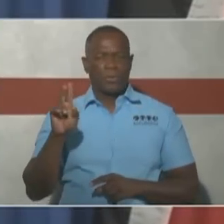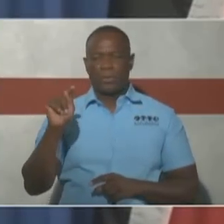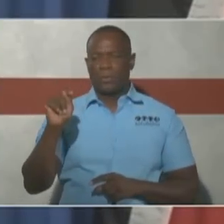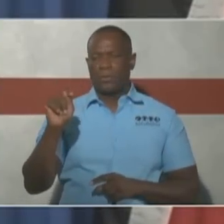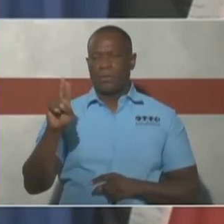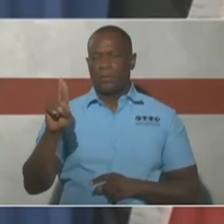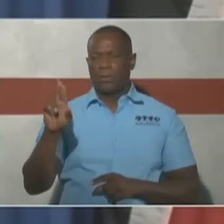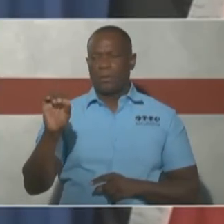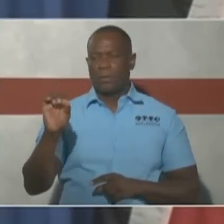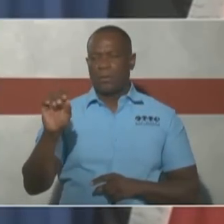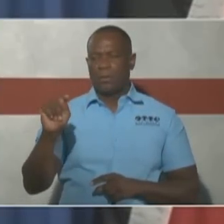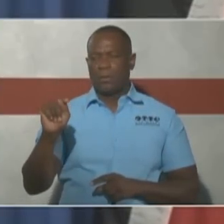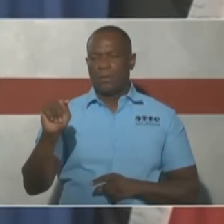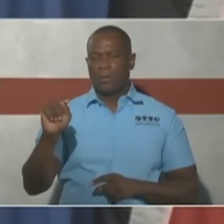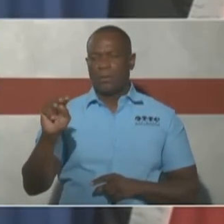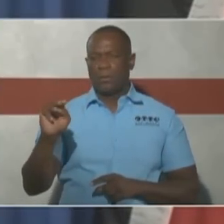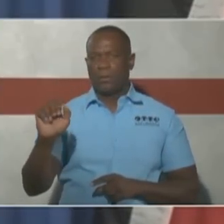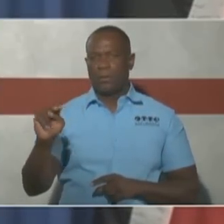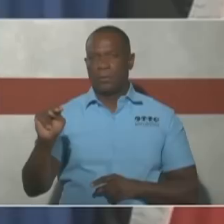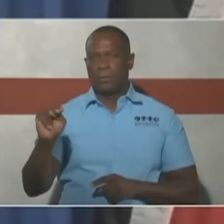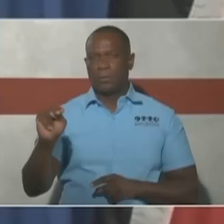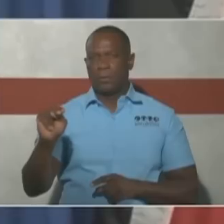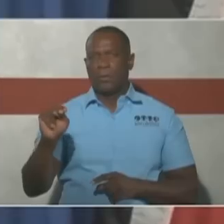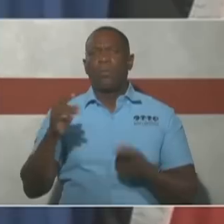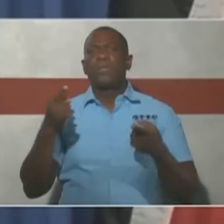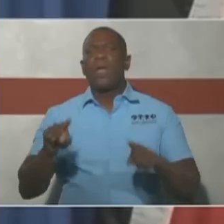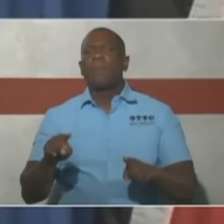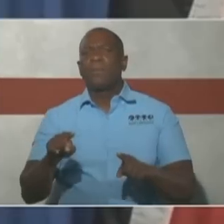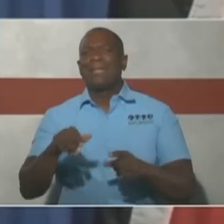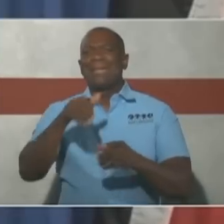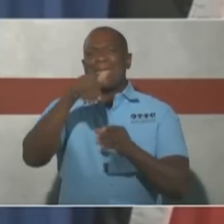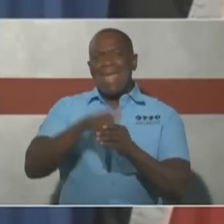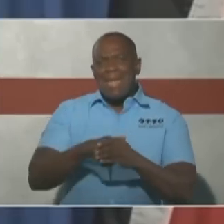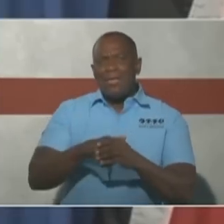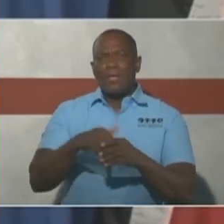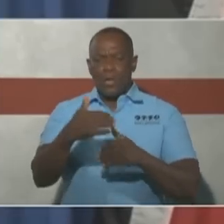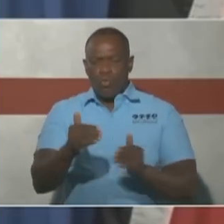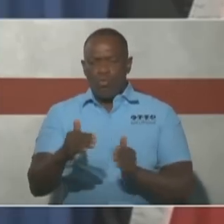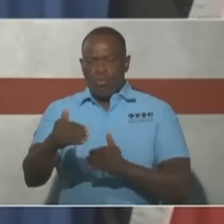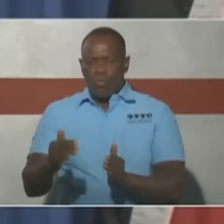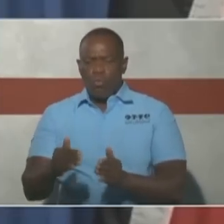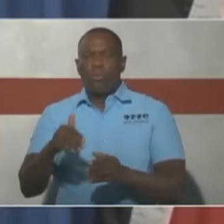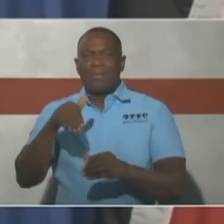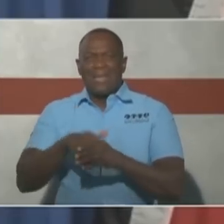Before we come back to the Minister, I'd just like to hear from Dr.